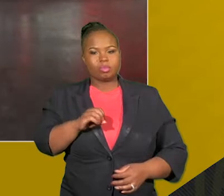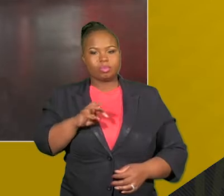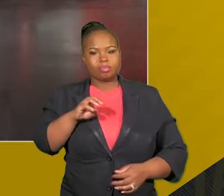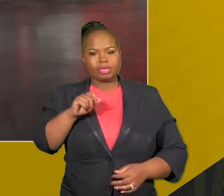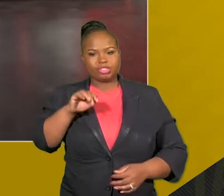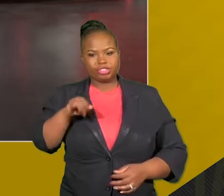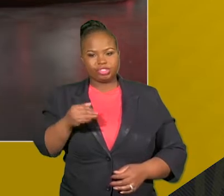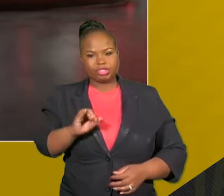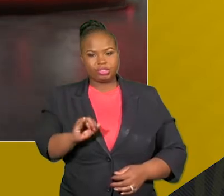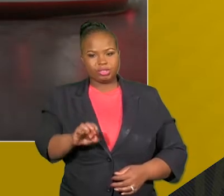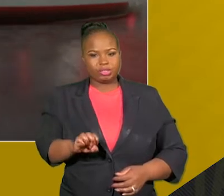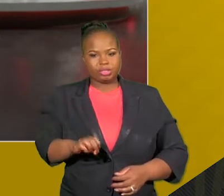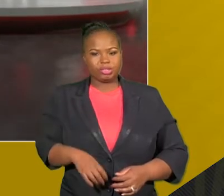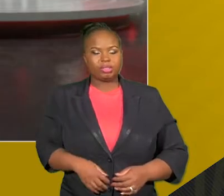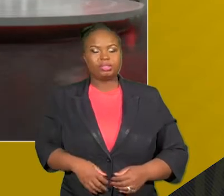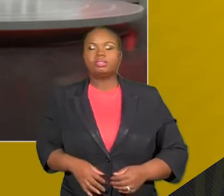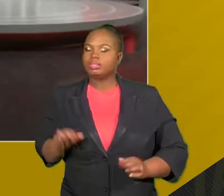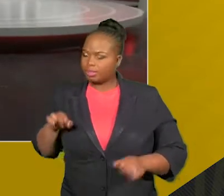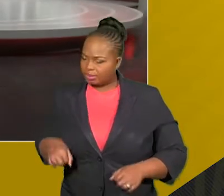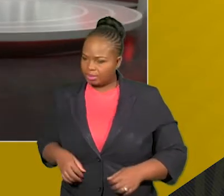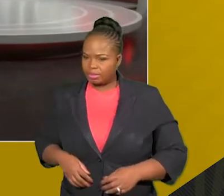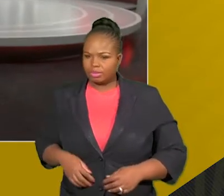Nicolette Ulbulana, Machiye.